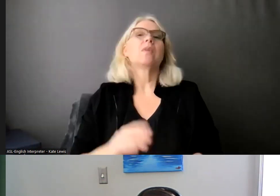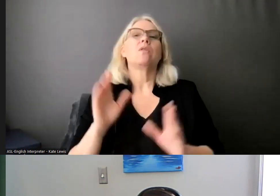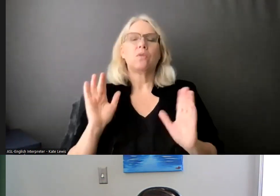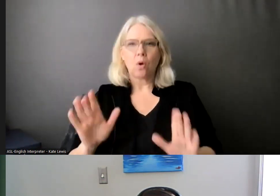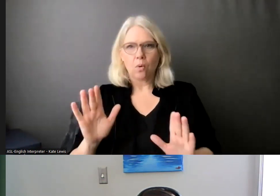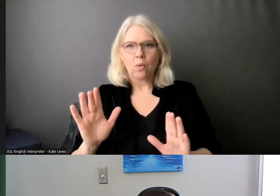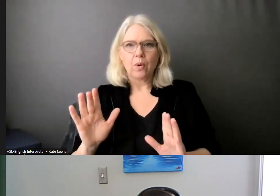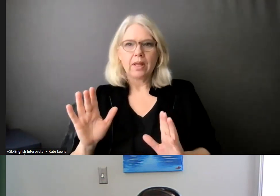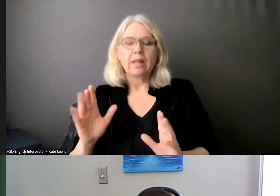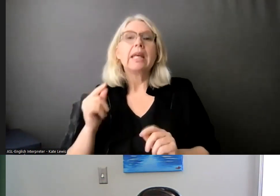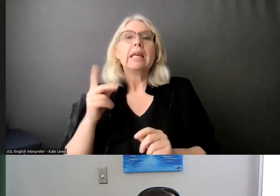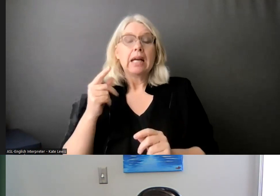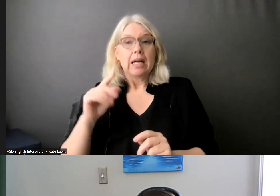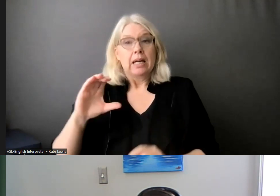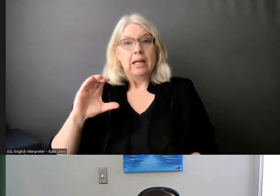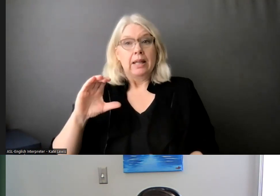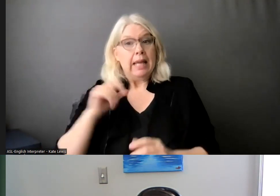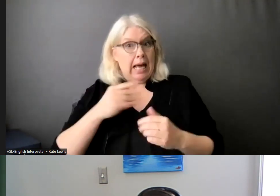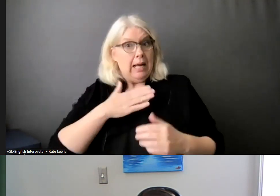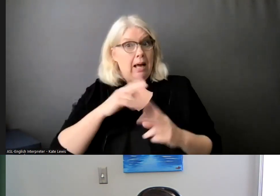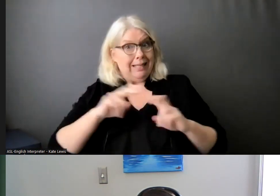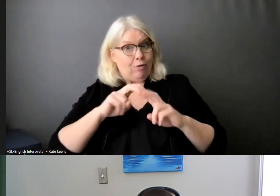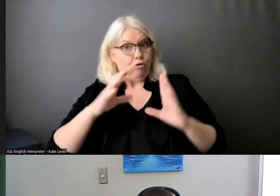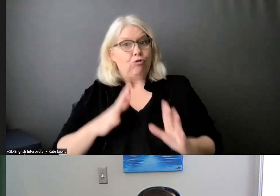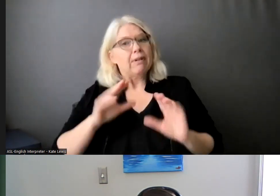and capacity board assessor?